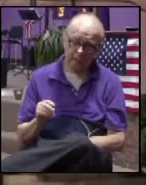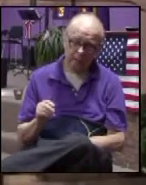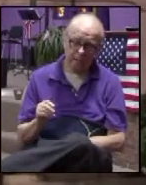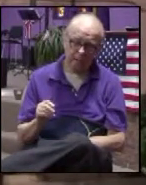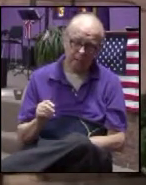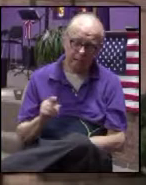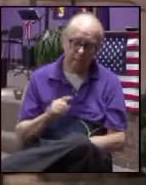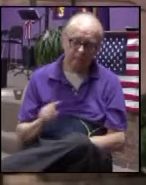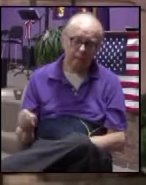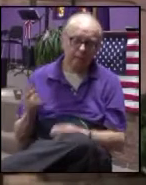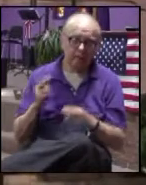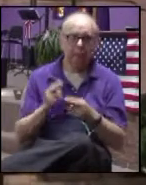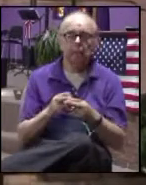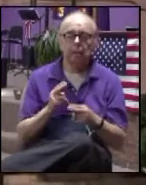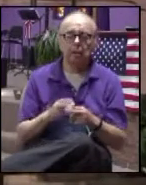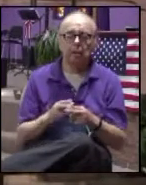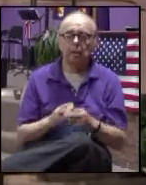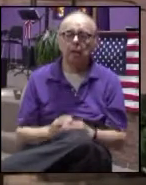They were called